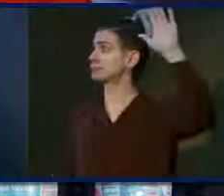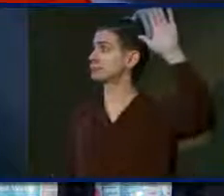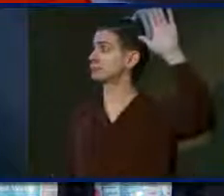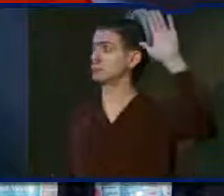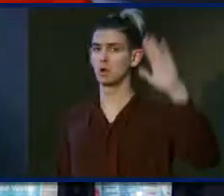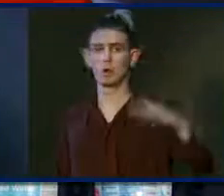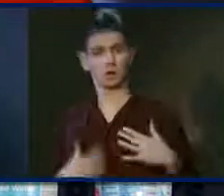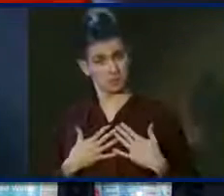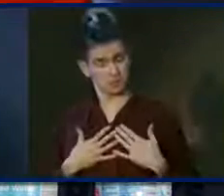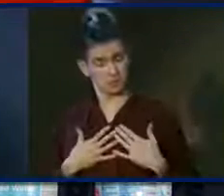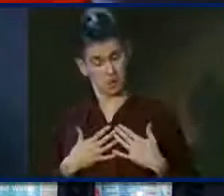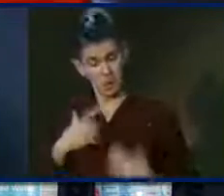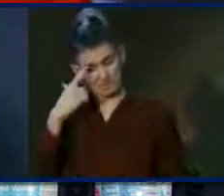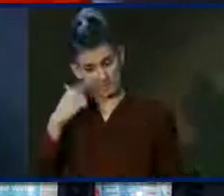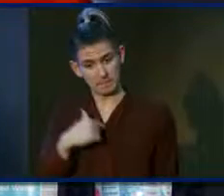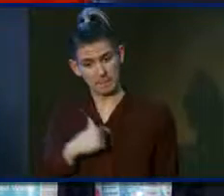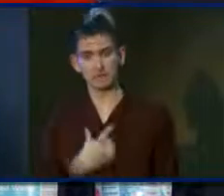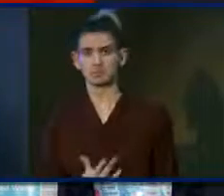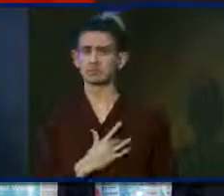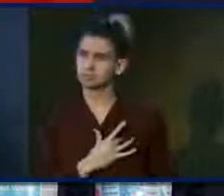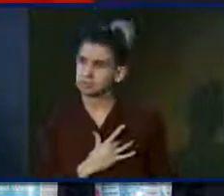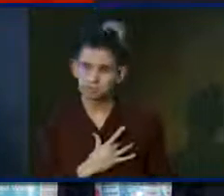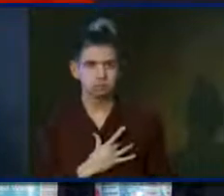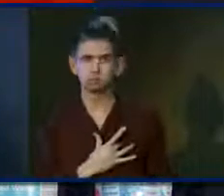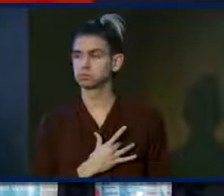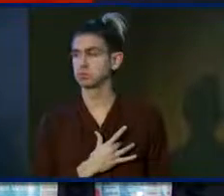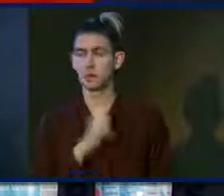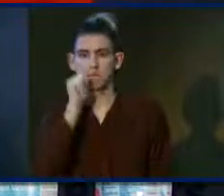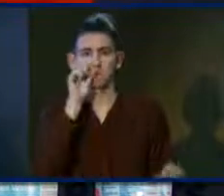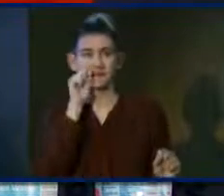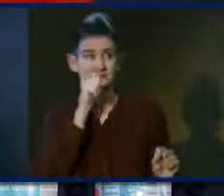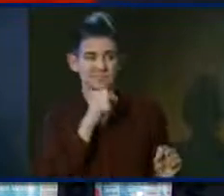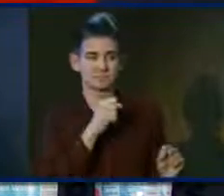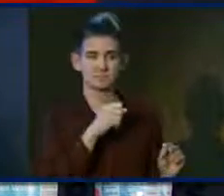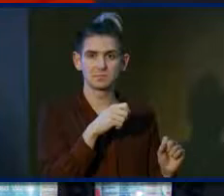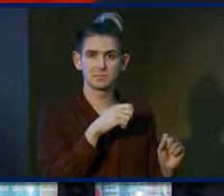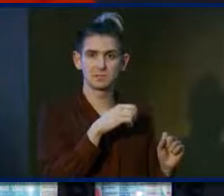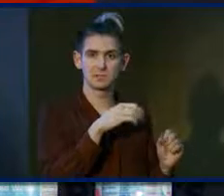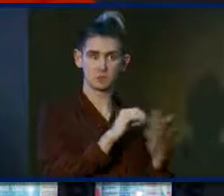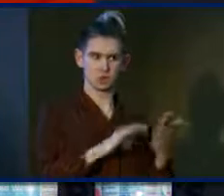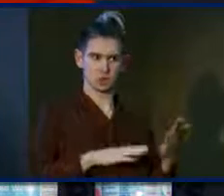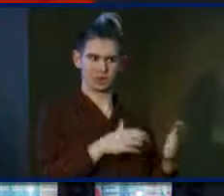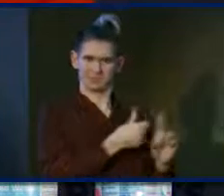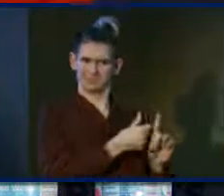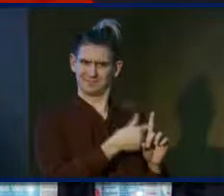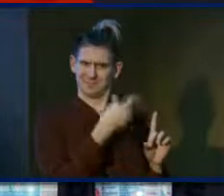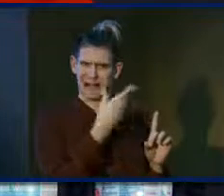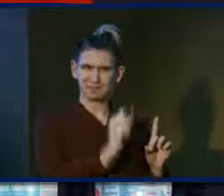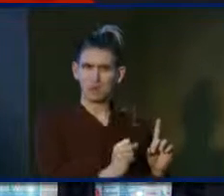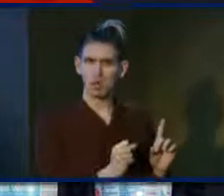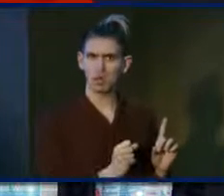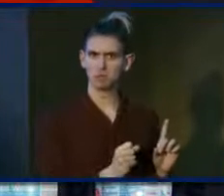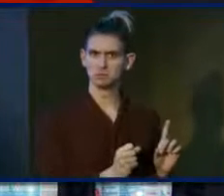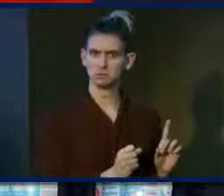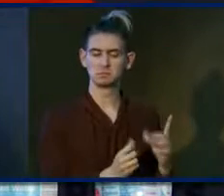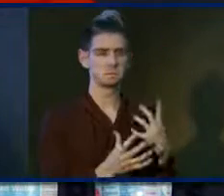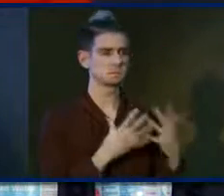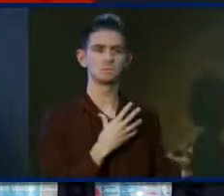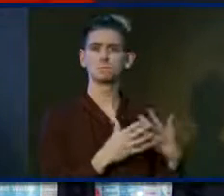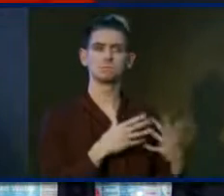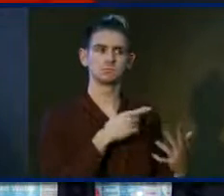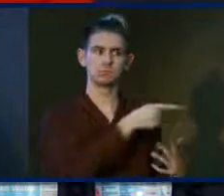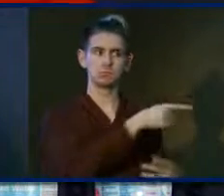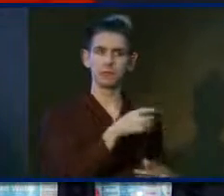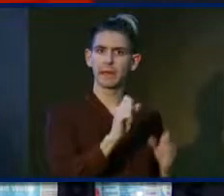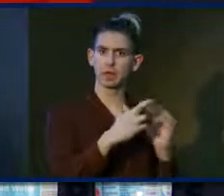me, was great. And these are high school kids that had made the age cutoff where they could go and